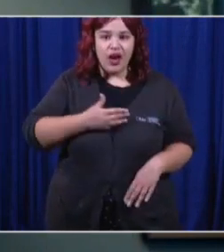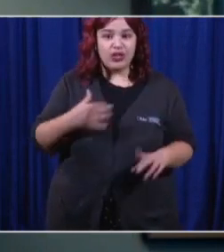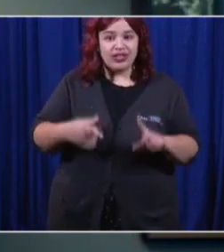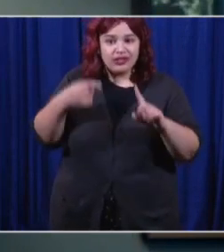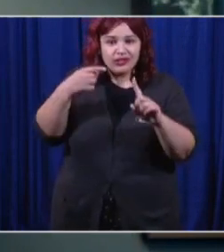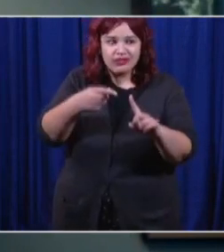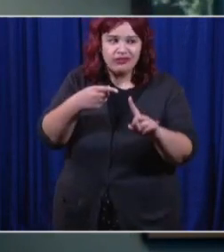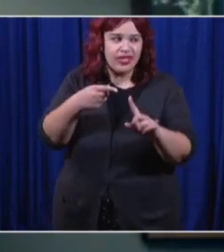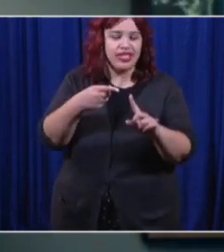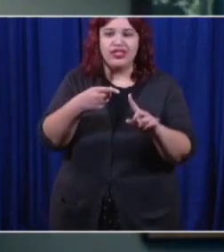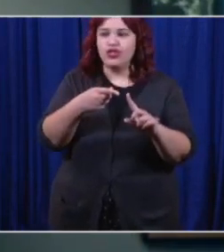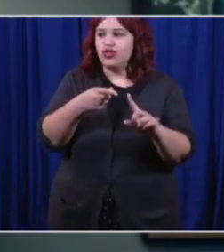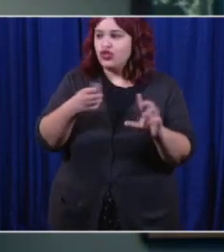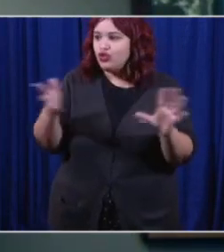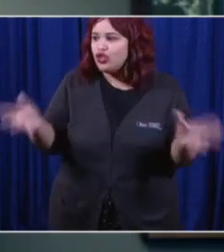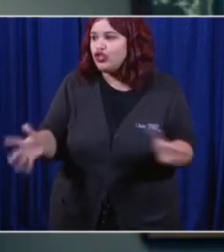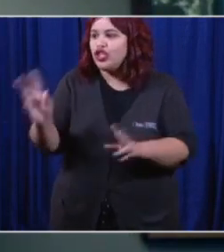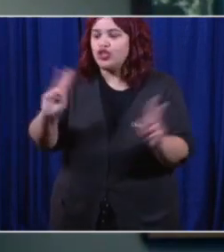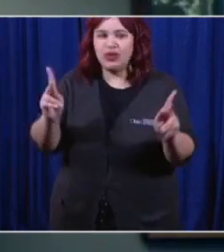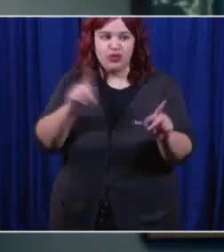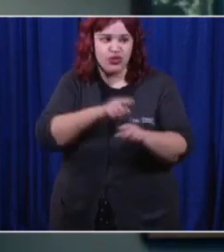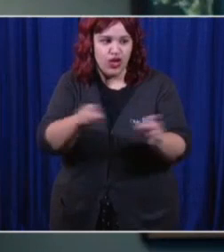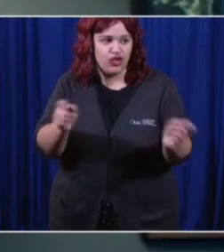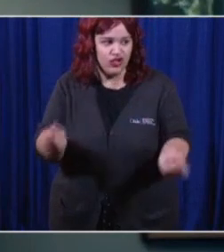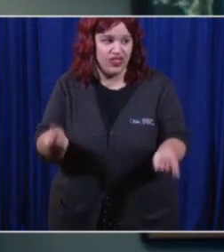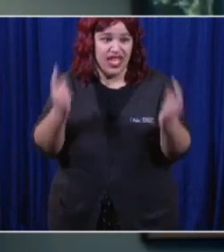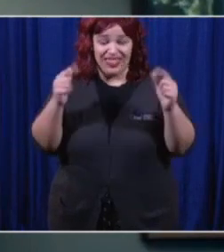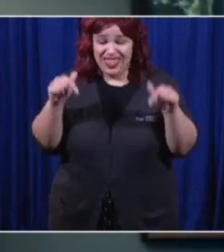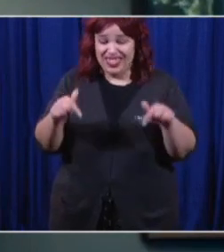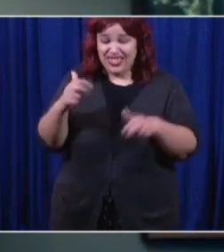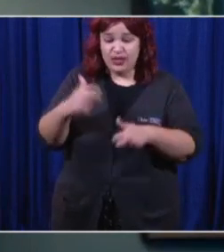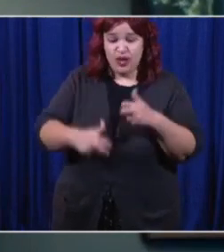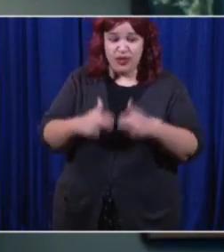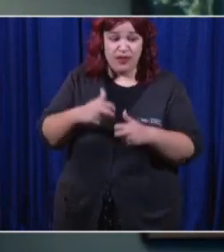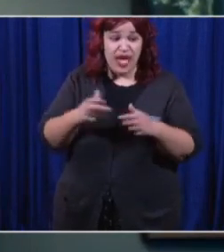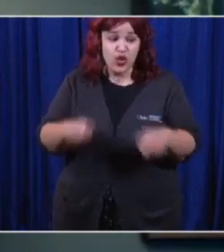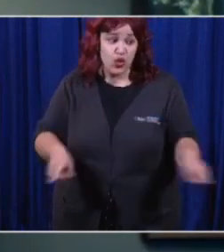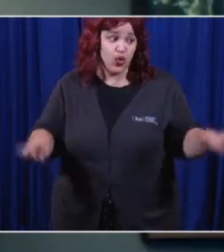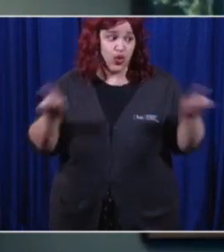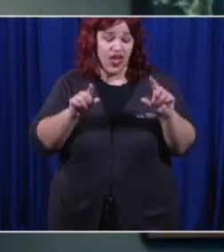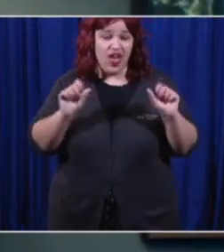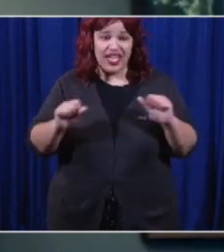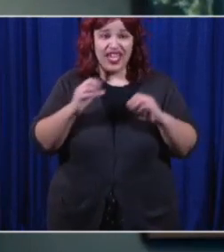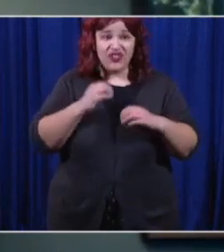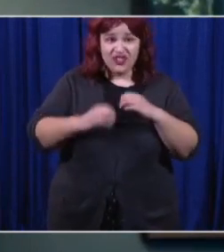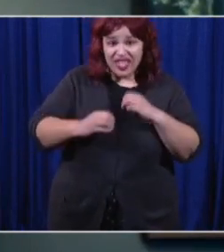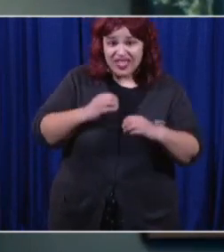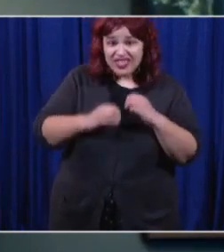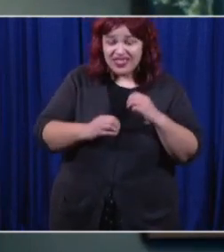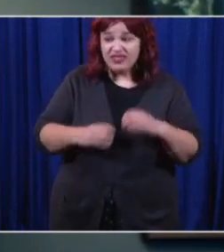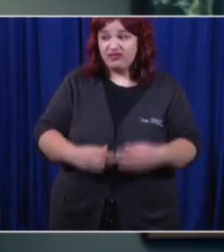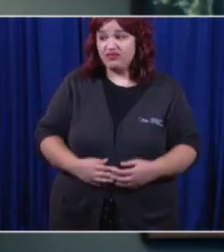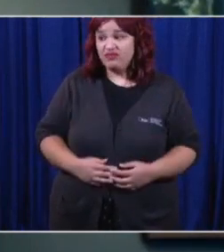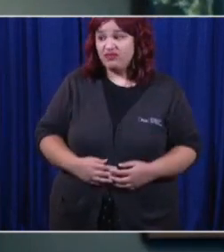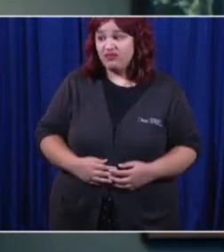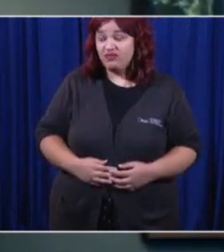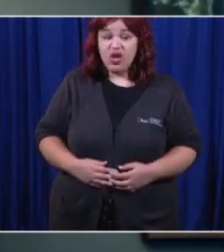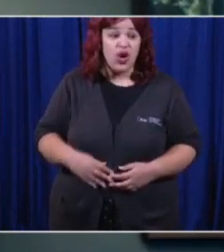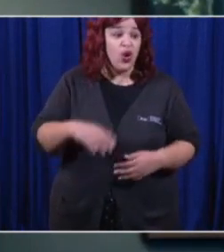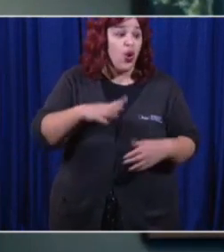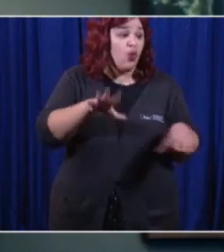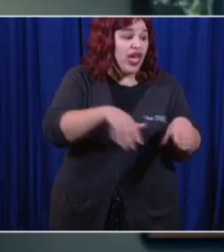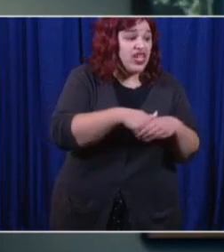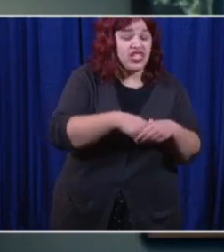sees this as a problem that they can fix. I don't necessarily think that putting those numbers on those different events is going to be the answer,